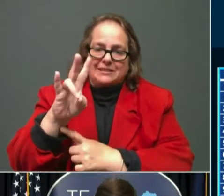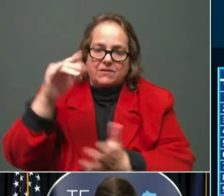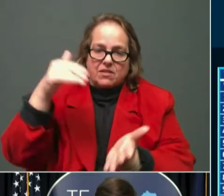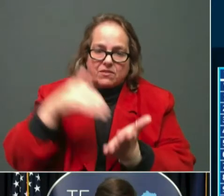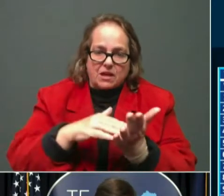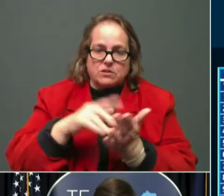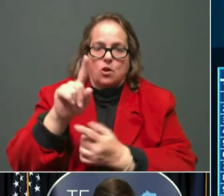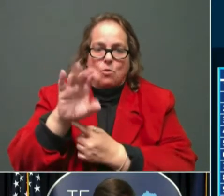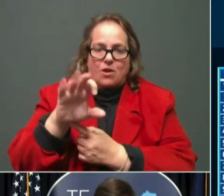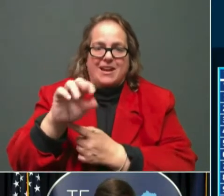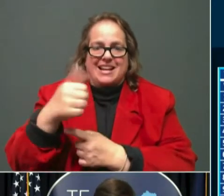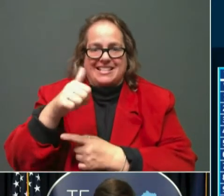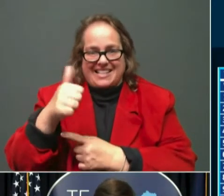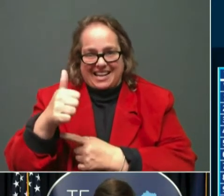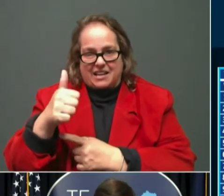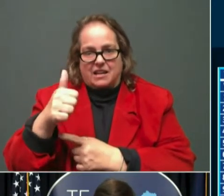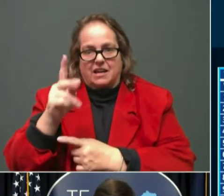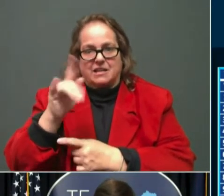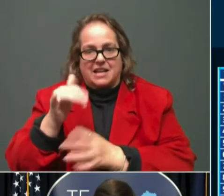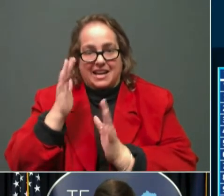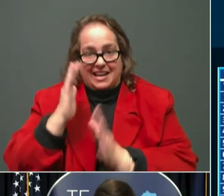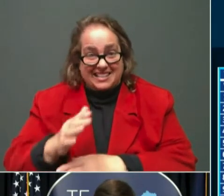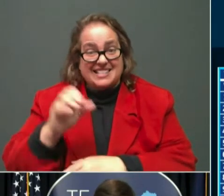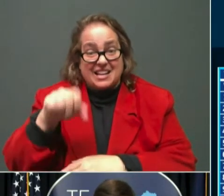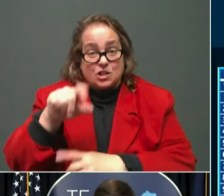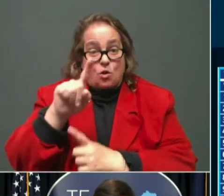127,110 Kentuckians. That's right,